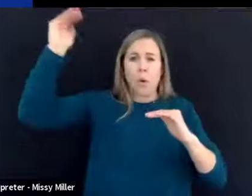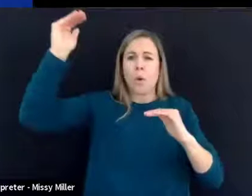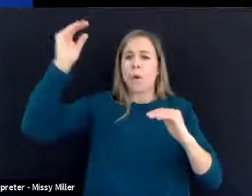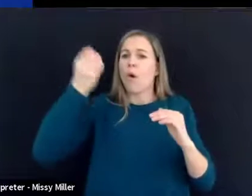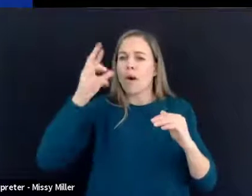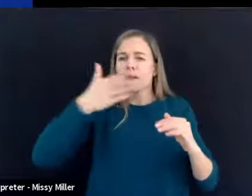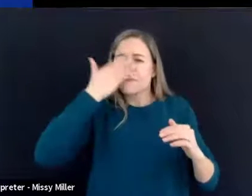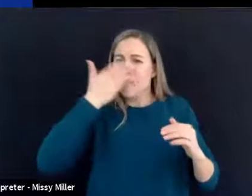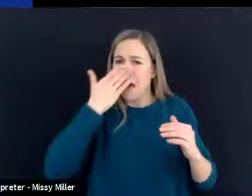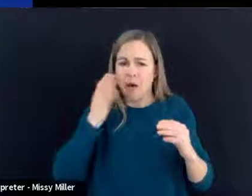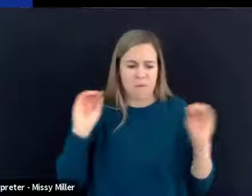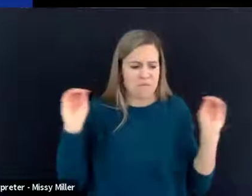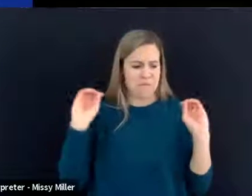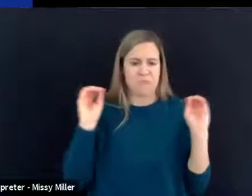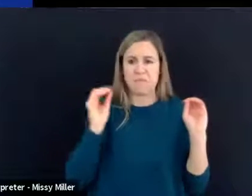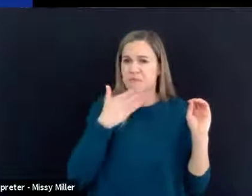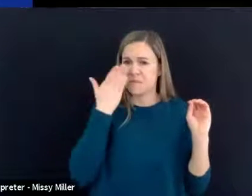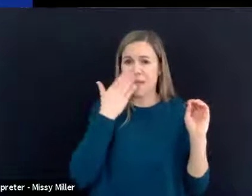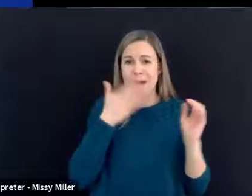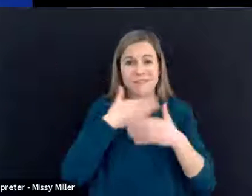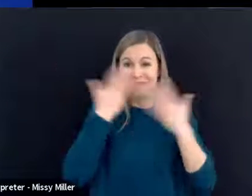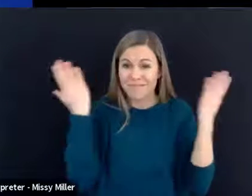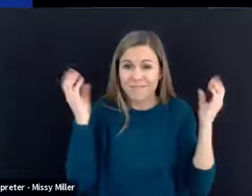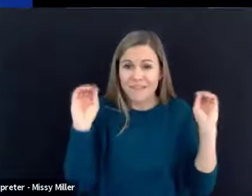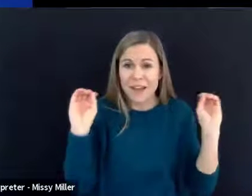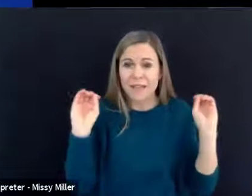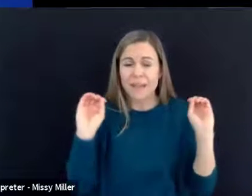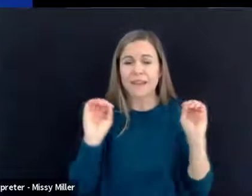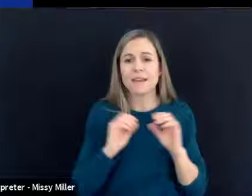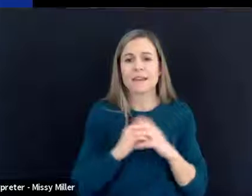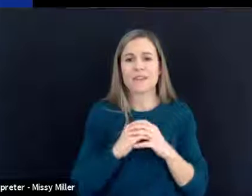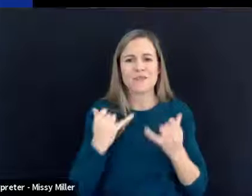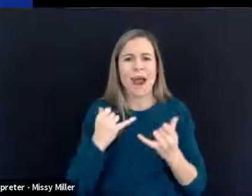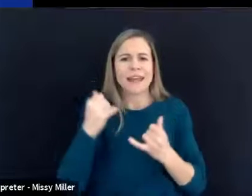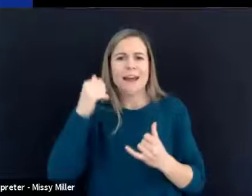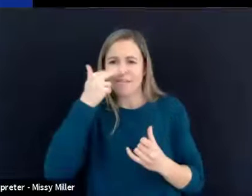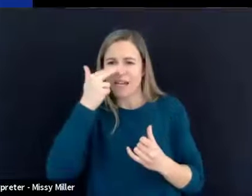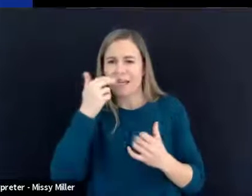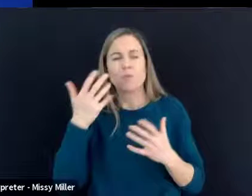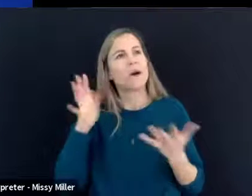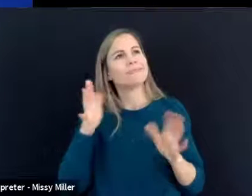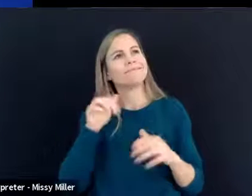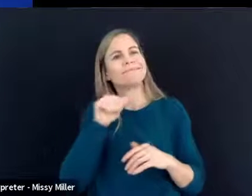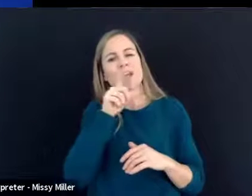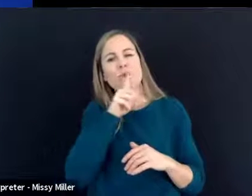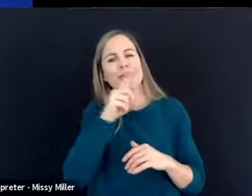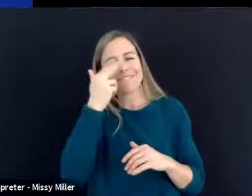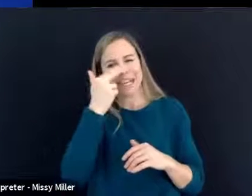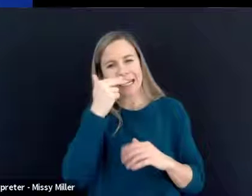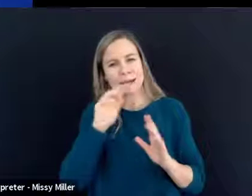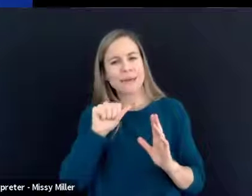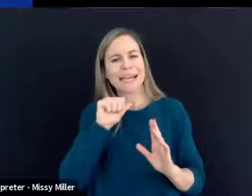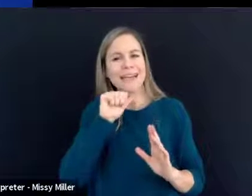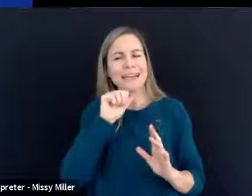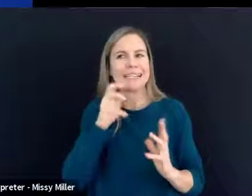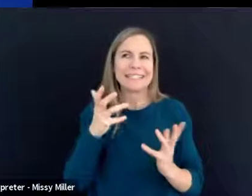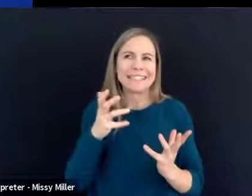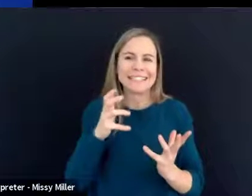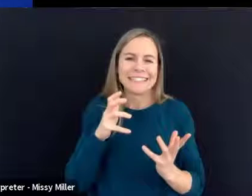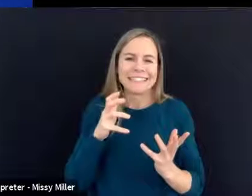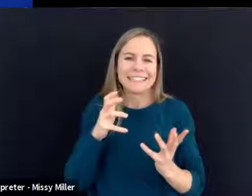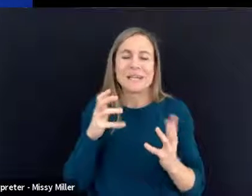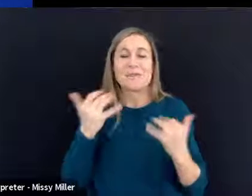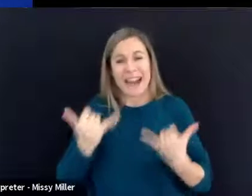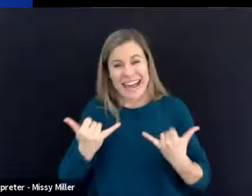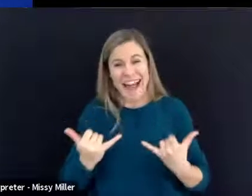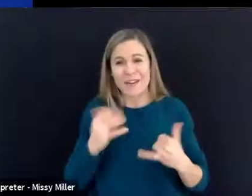we now have some people in our world, funny is a bad choice of word, I'm sorry, it's unusual that we now have so many people in our